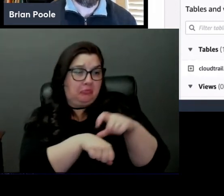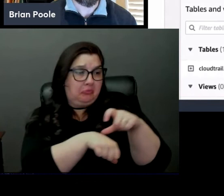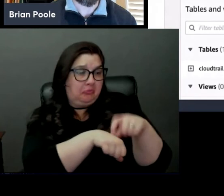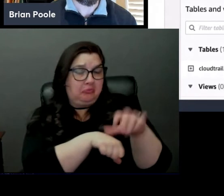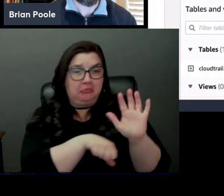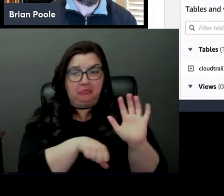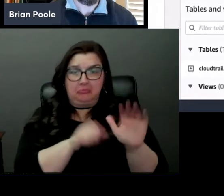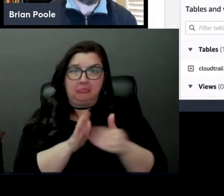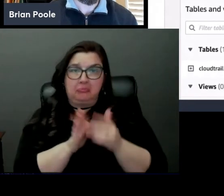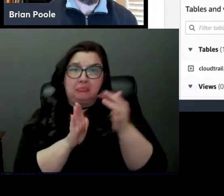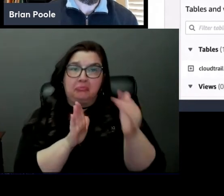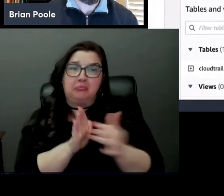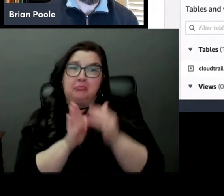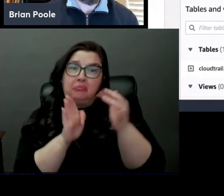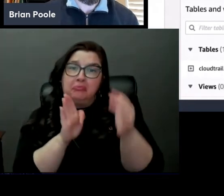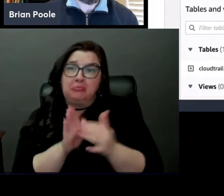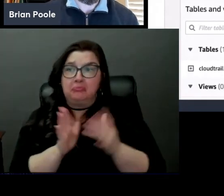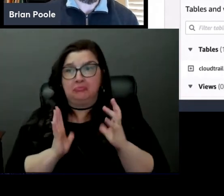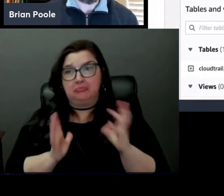pretty